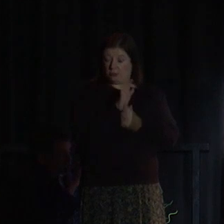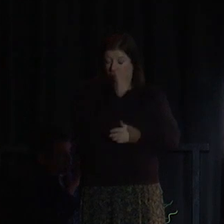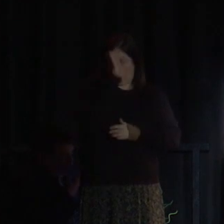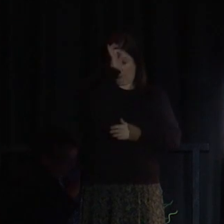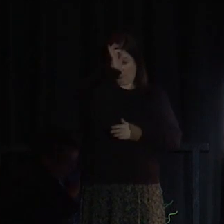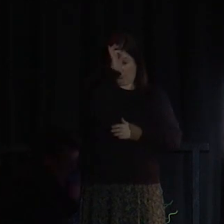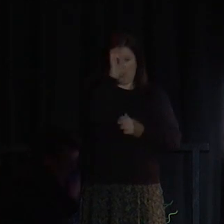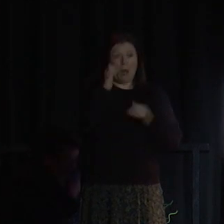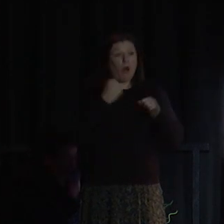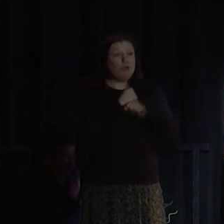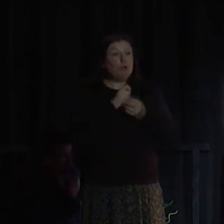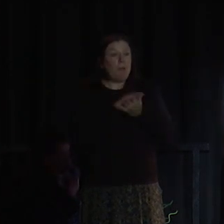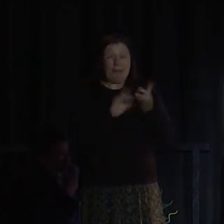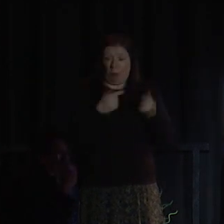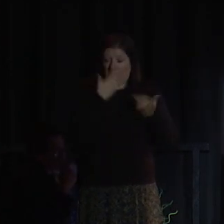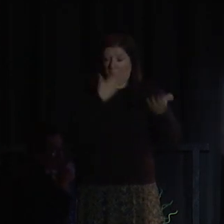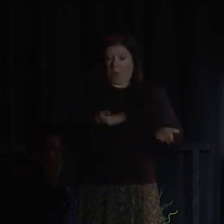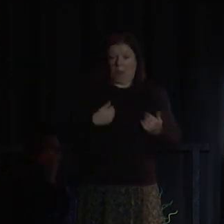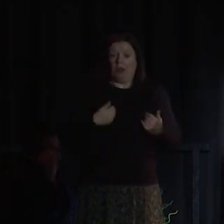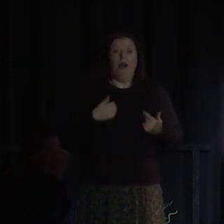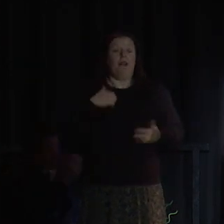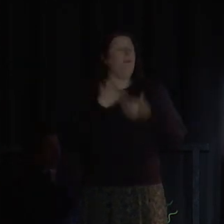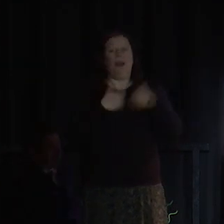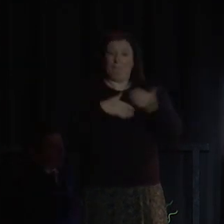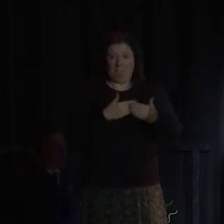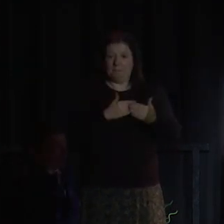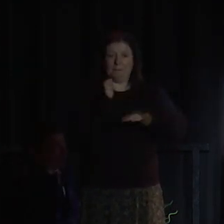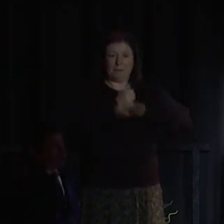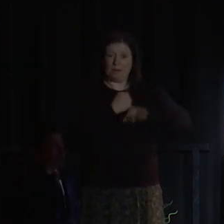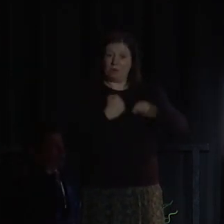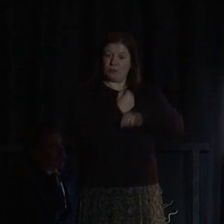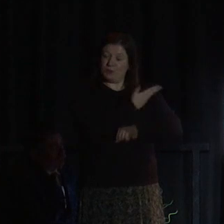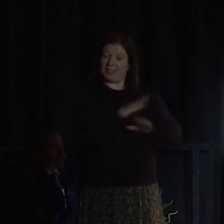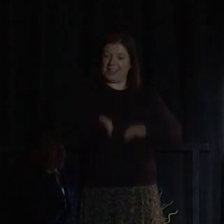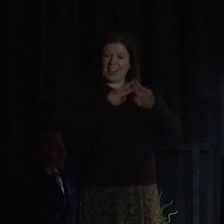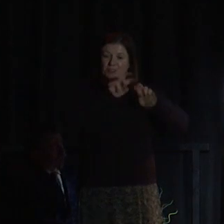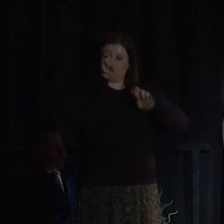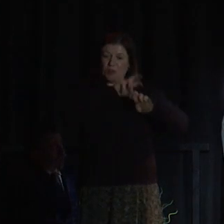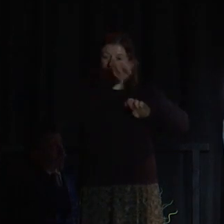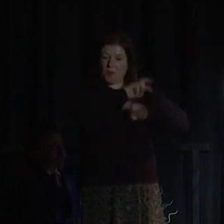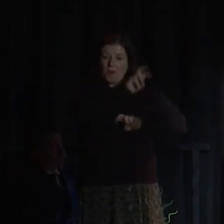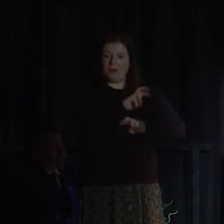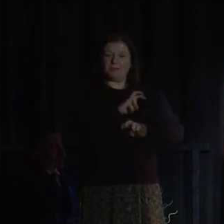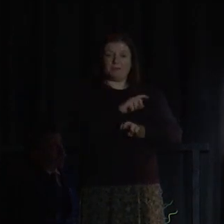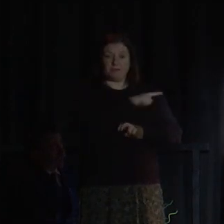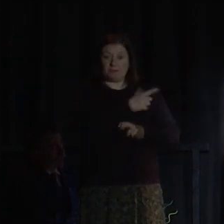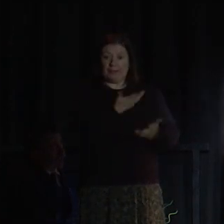nothing about what it entails to be a producer to putting on and producing this national touring programme. This opportunity has provided me with the skills